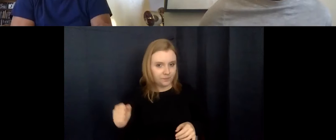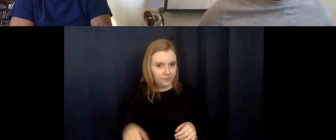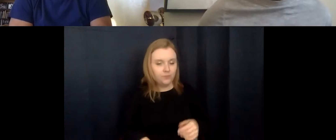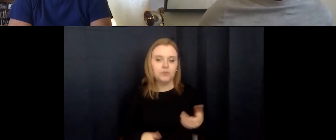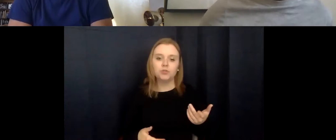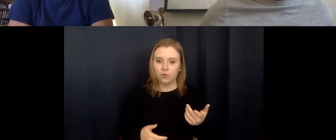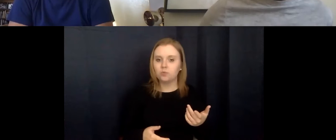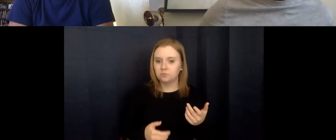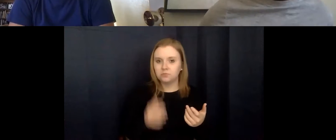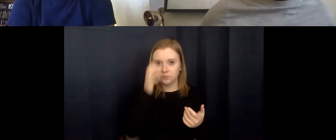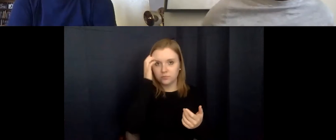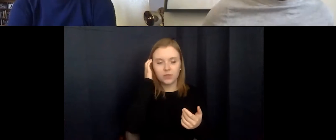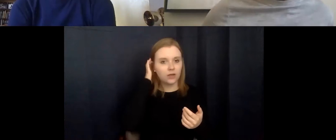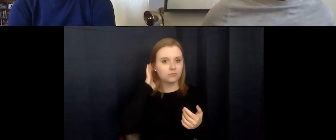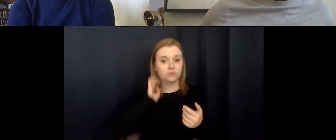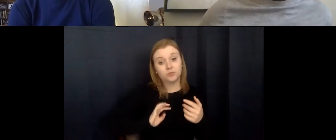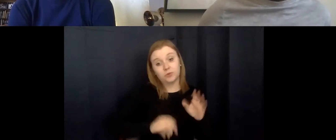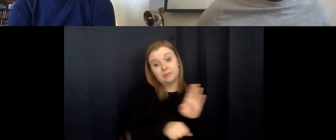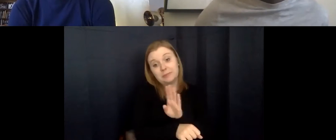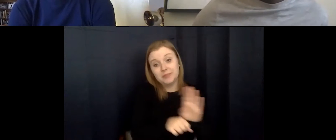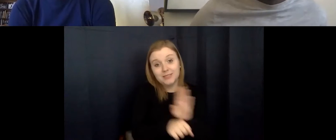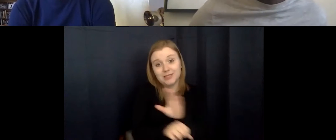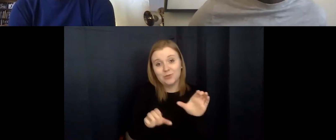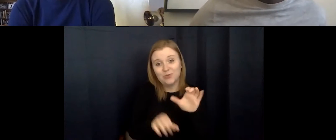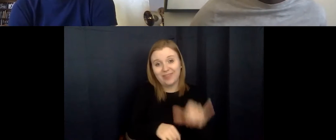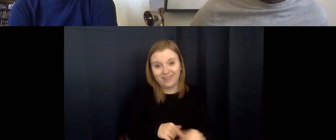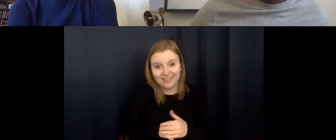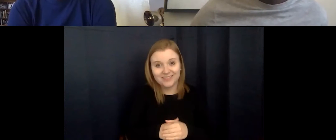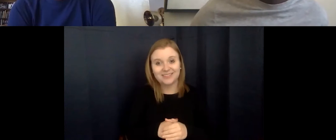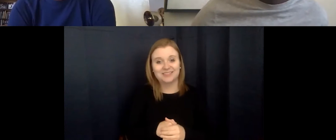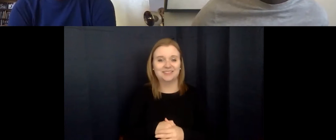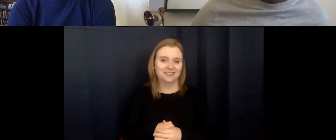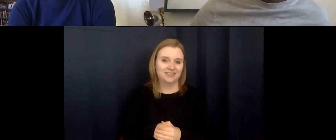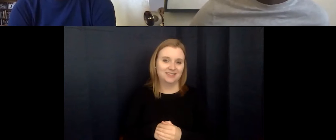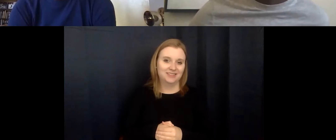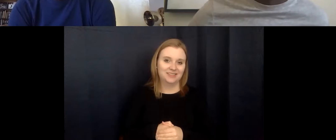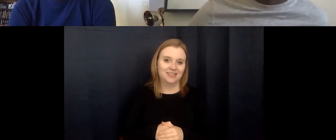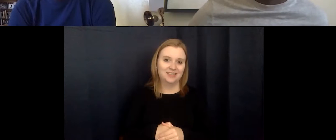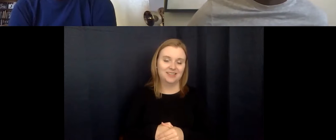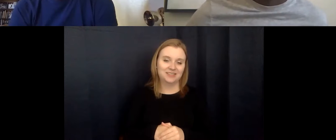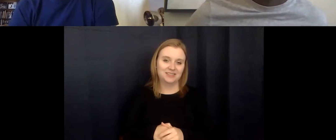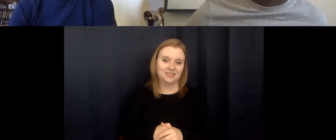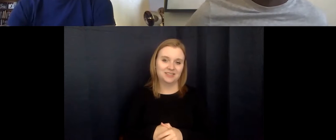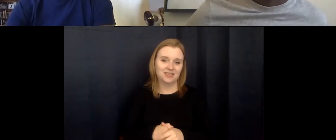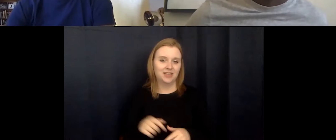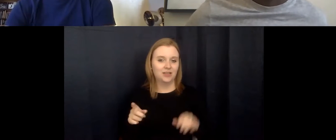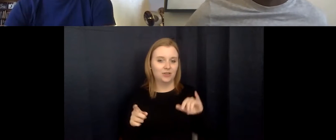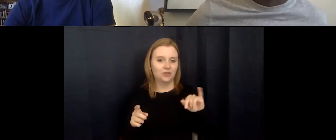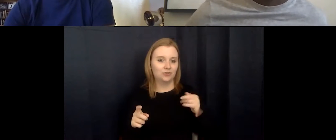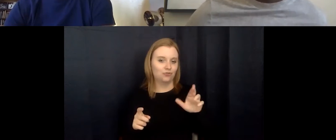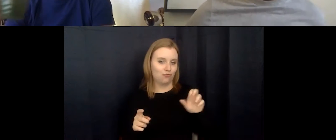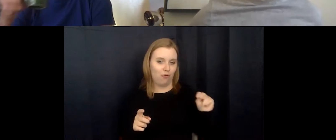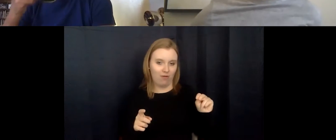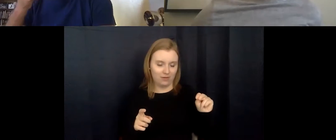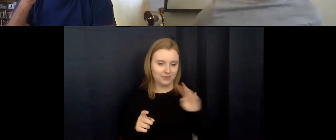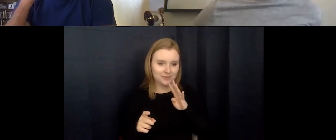So been busy doing some of that. I mean, but I think